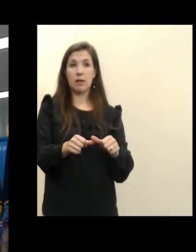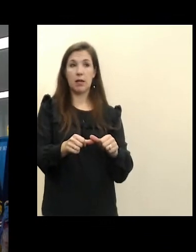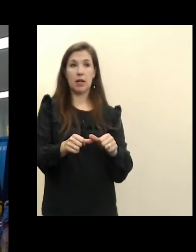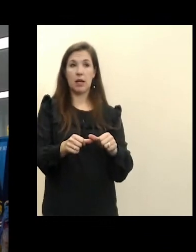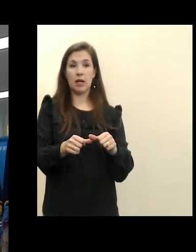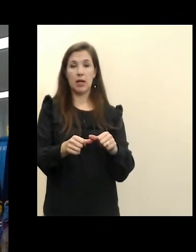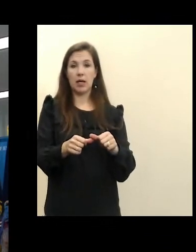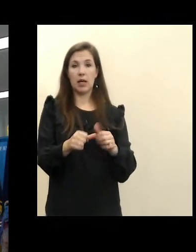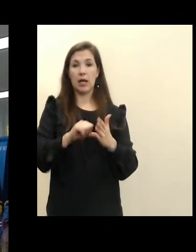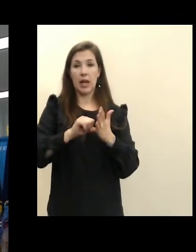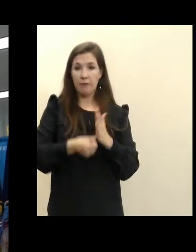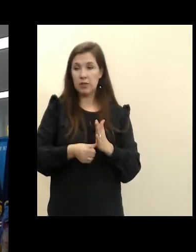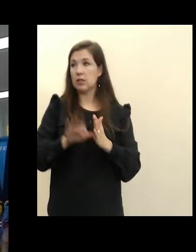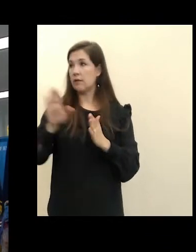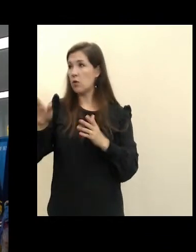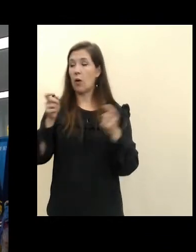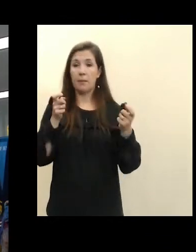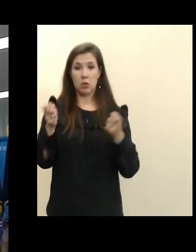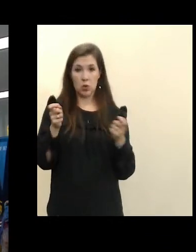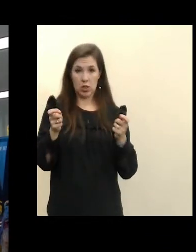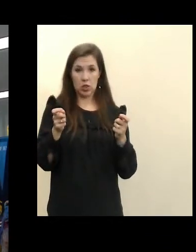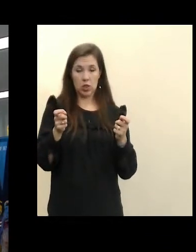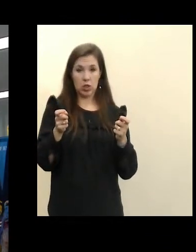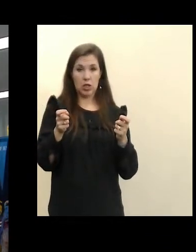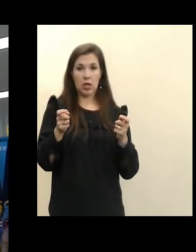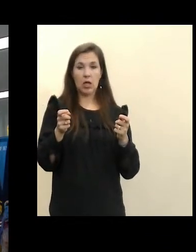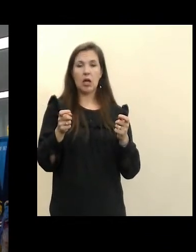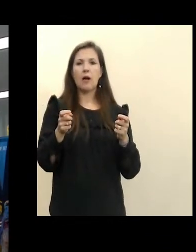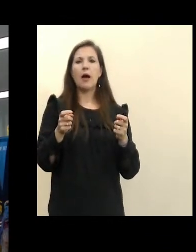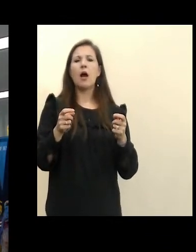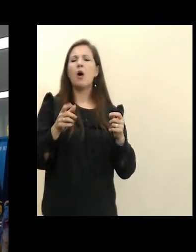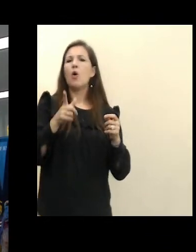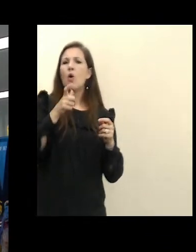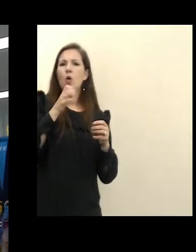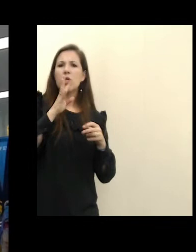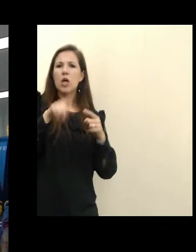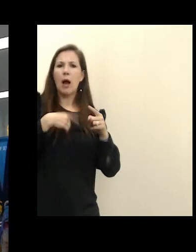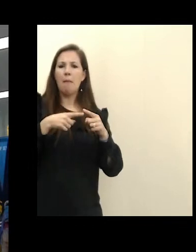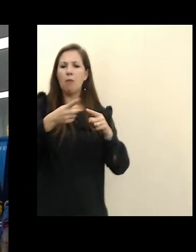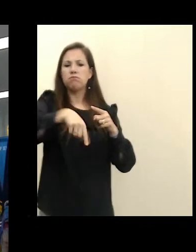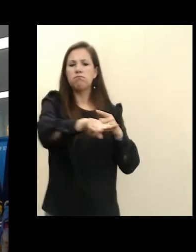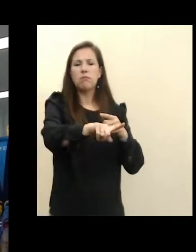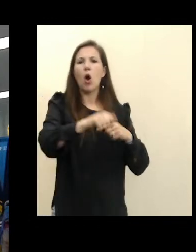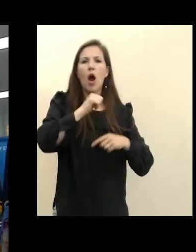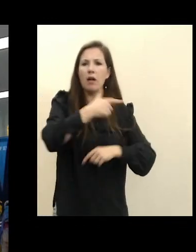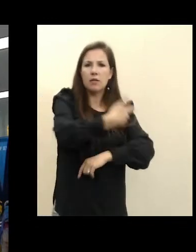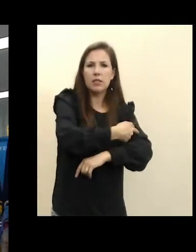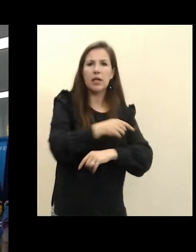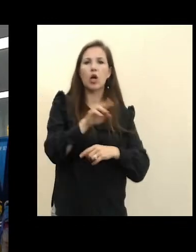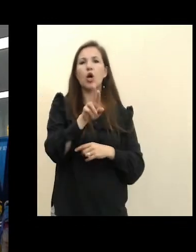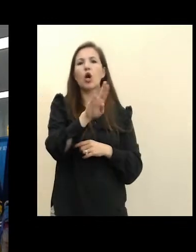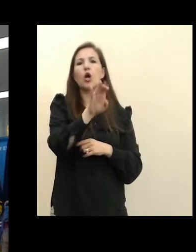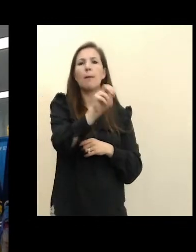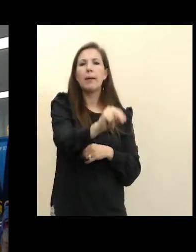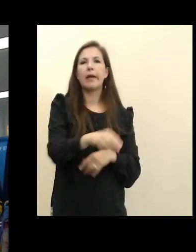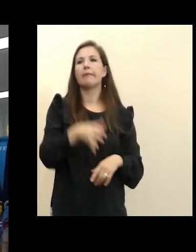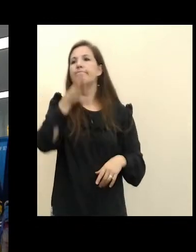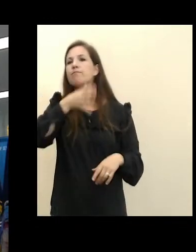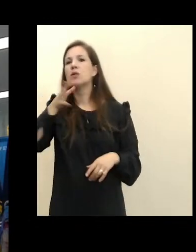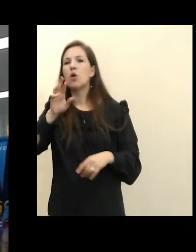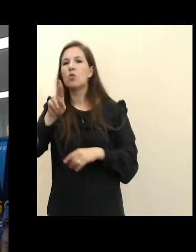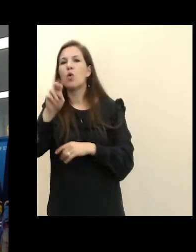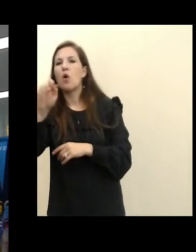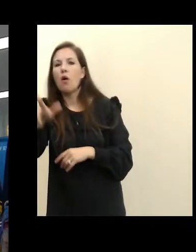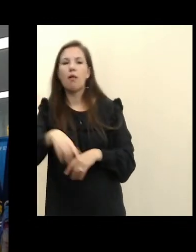major emphasis of your administration. Demographically, who are we talking about who are unvaccinated? Is it urban? Is it rural? Is it male?